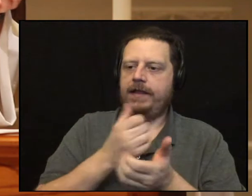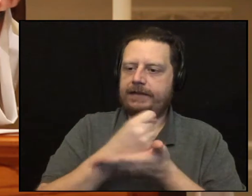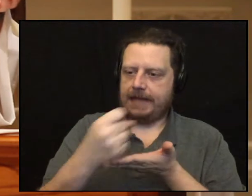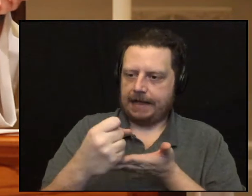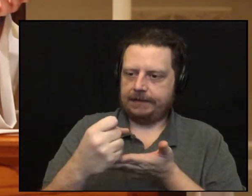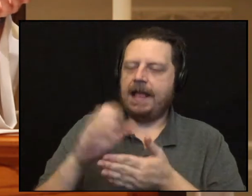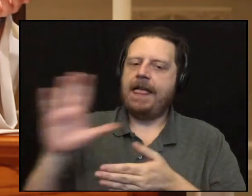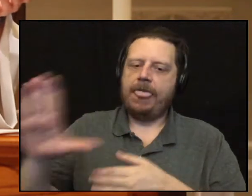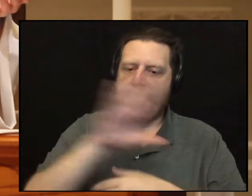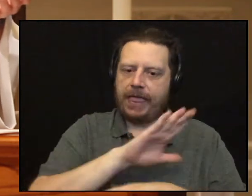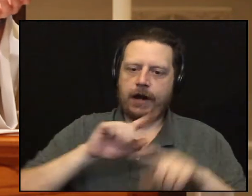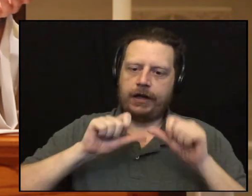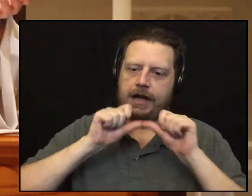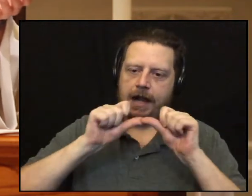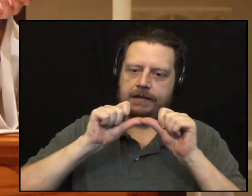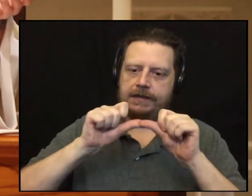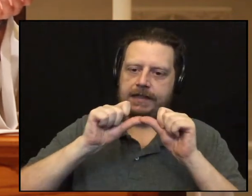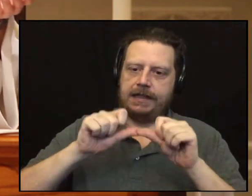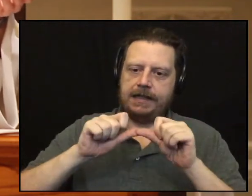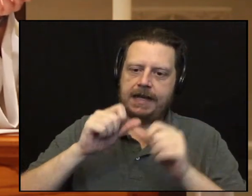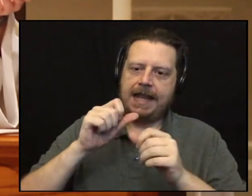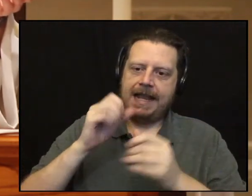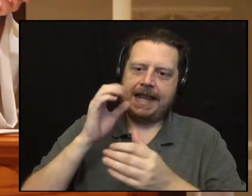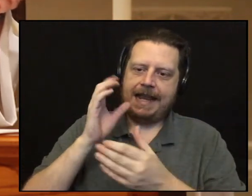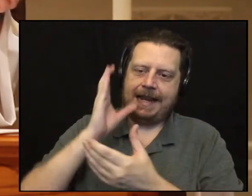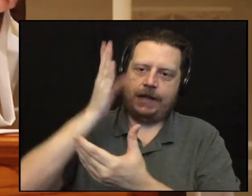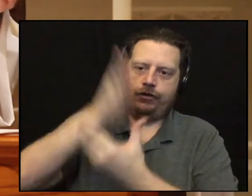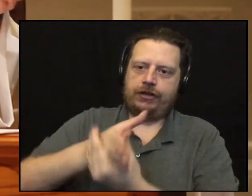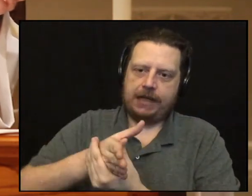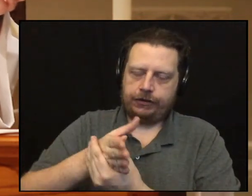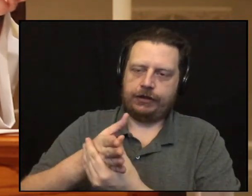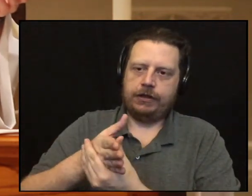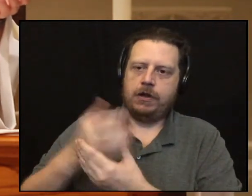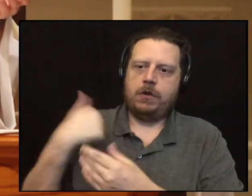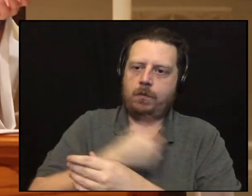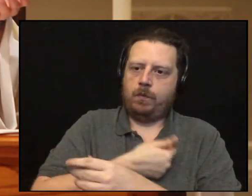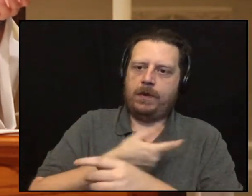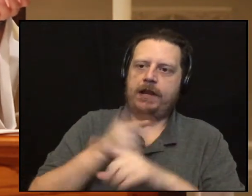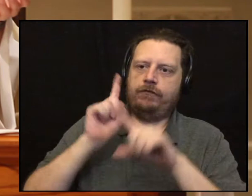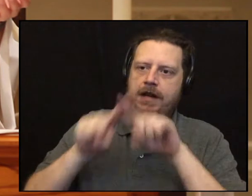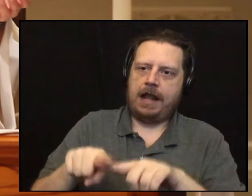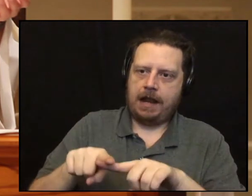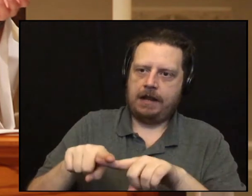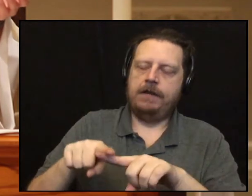whose constant intercession in your presence we rely for unfailing help.